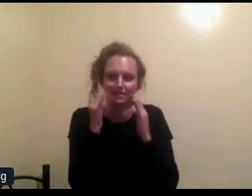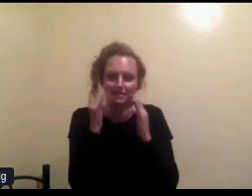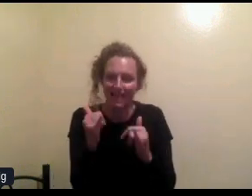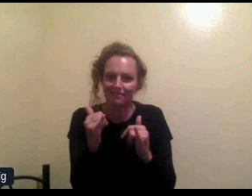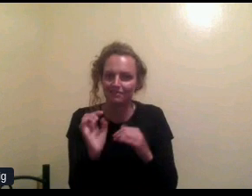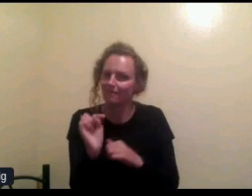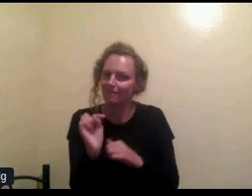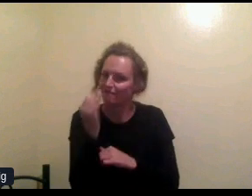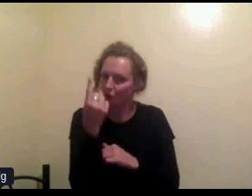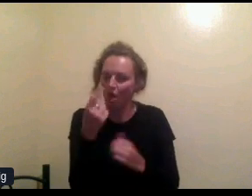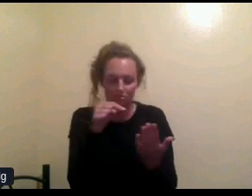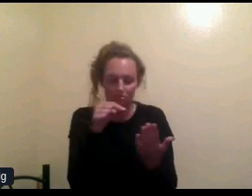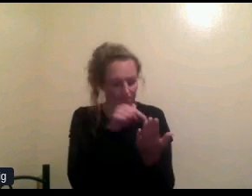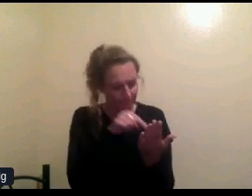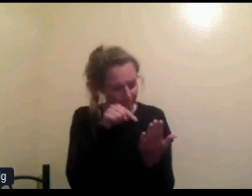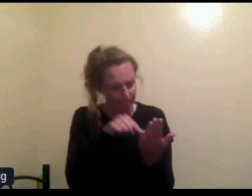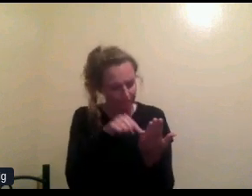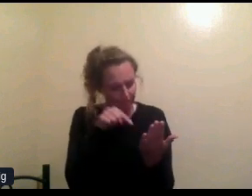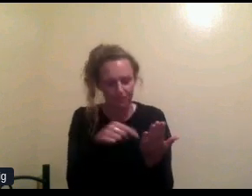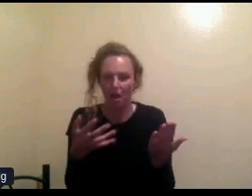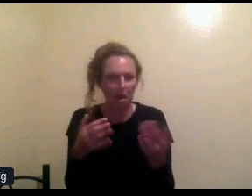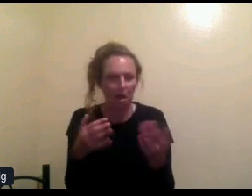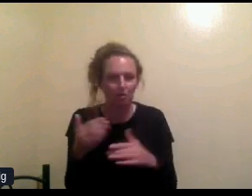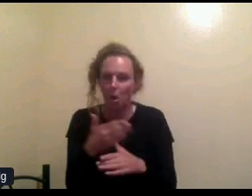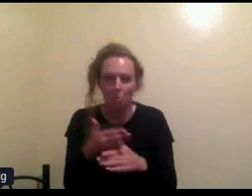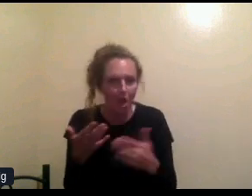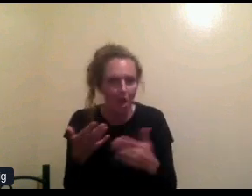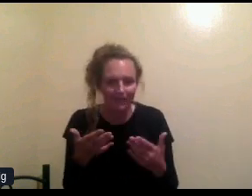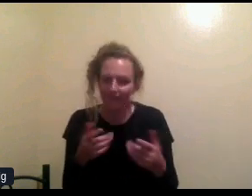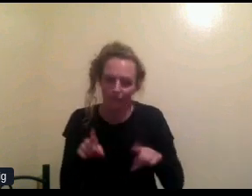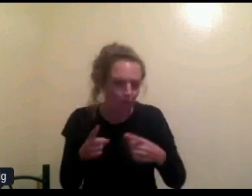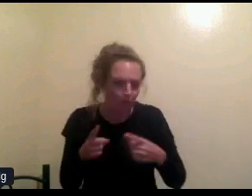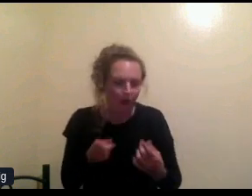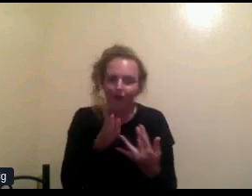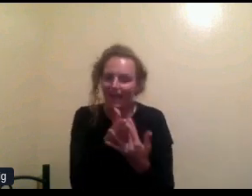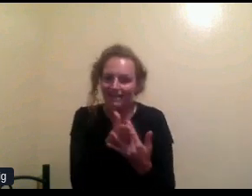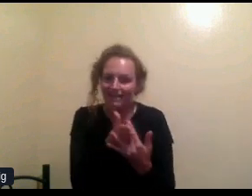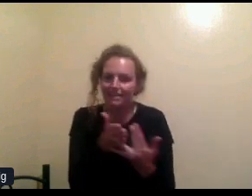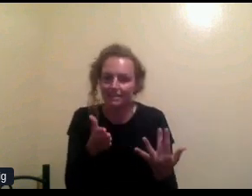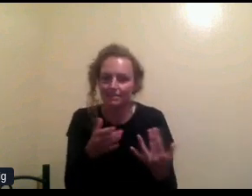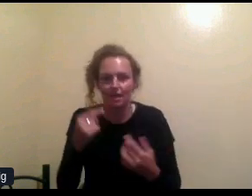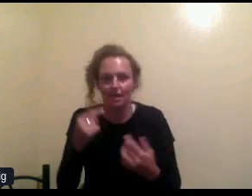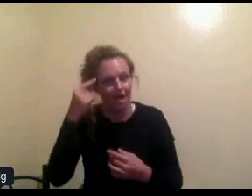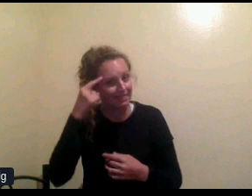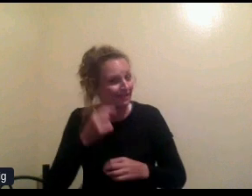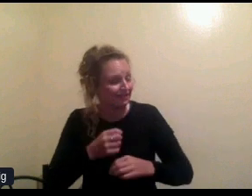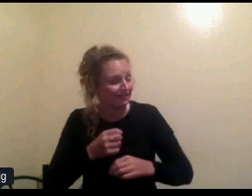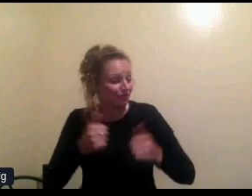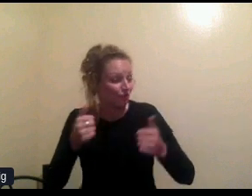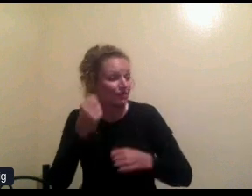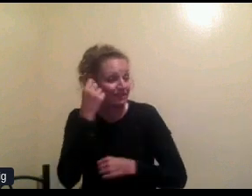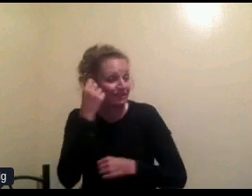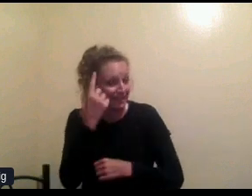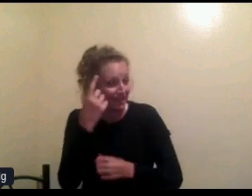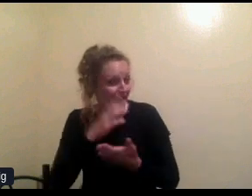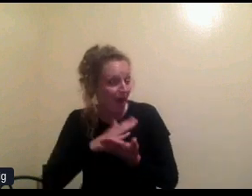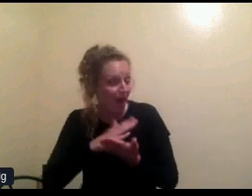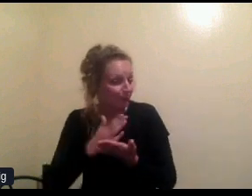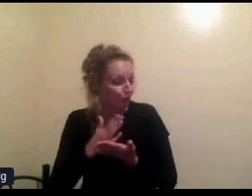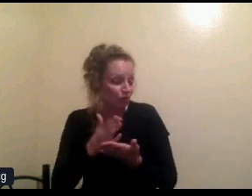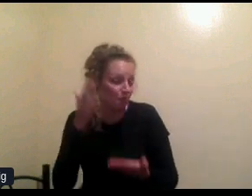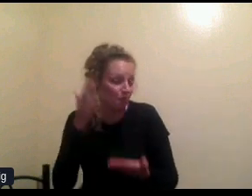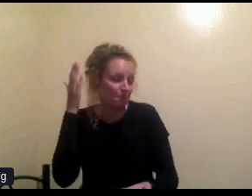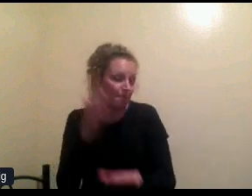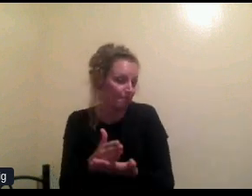there's an element of, it's a really good idea. I'm not sure where that's at the moment. I haven't had those in-depth conversations, but I think sometimes